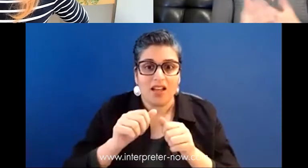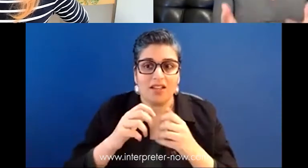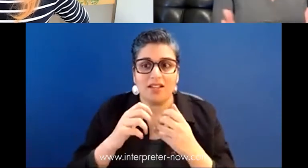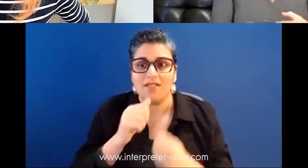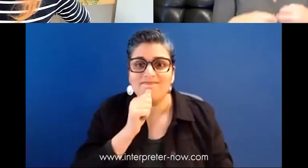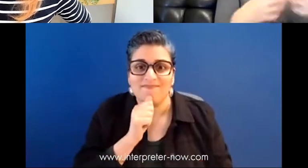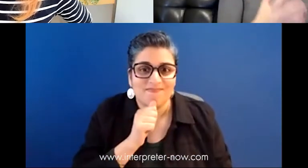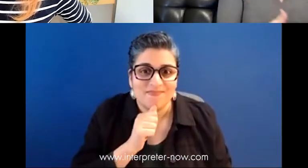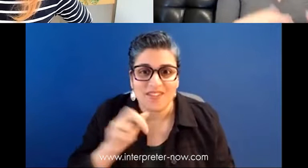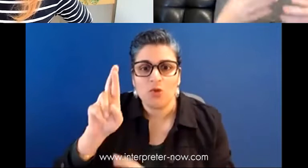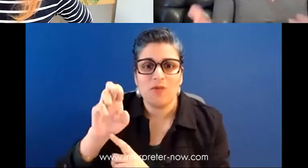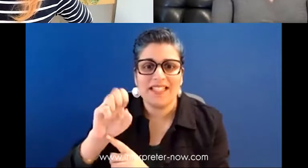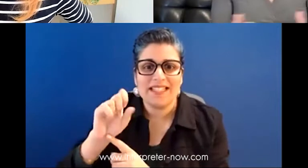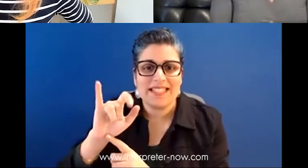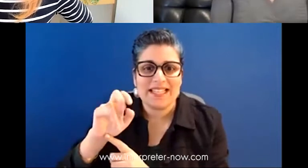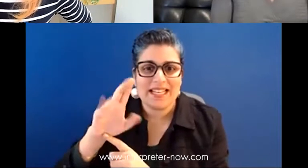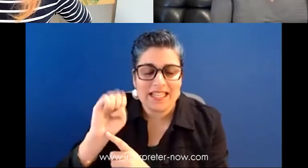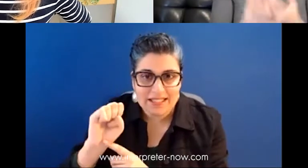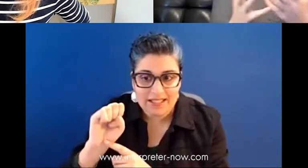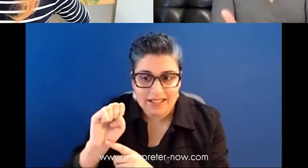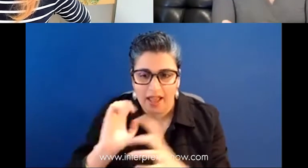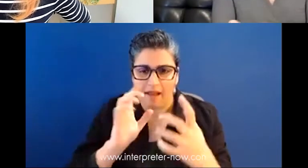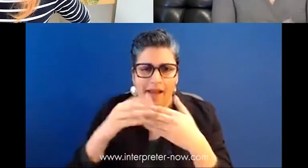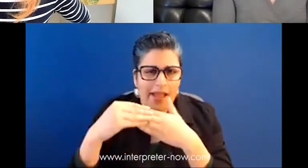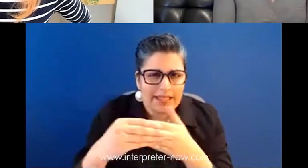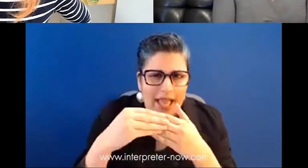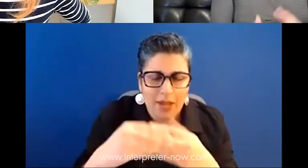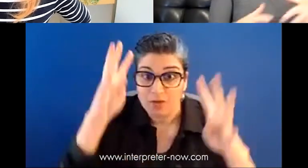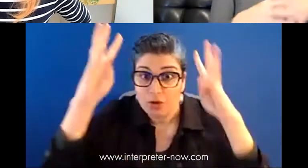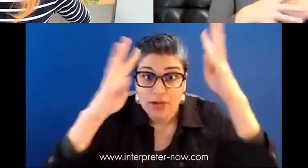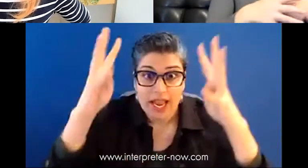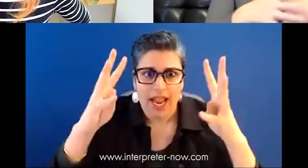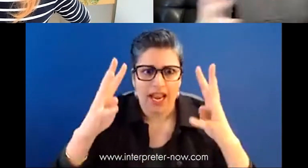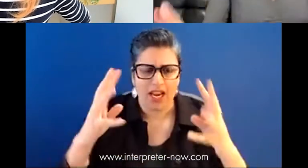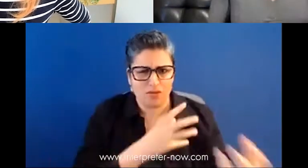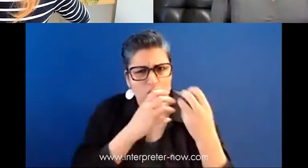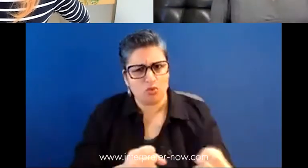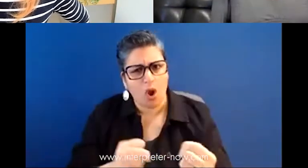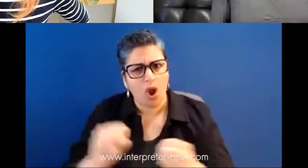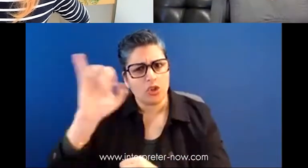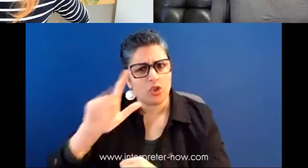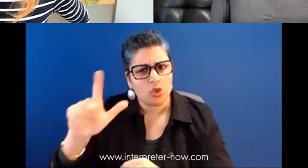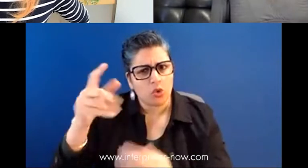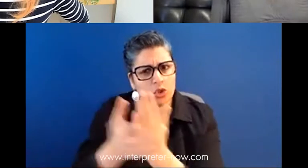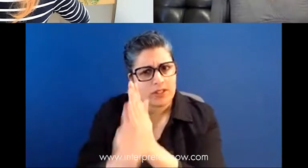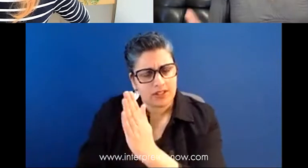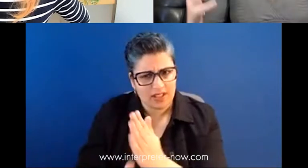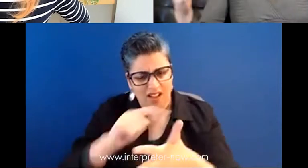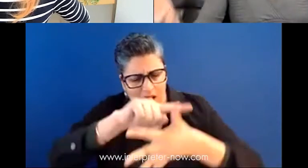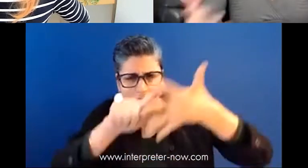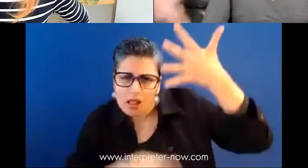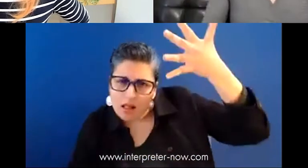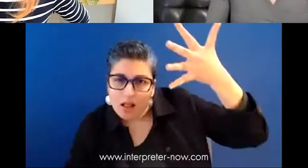were adaptive, creative, had strong social skills. So we found all these really interesting things. And